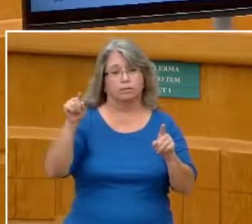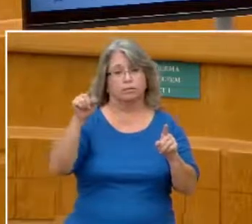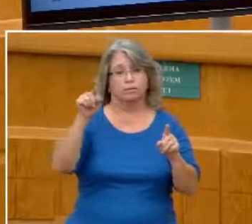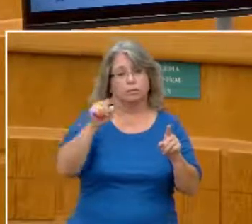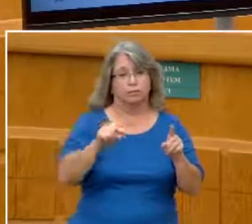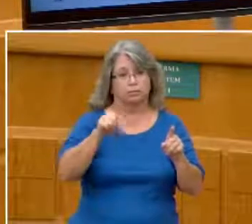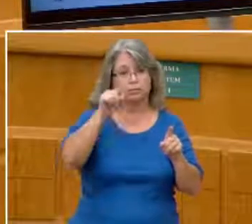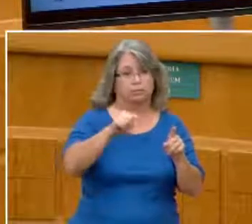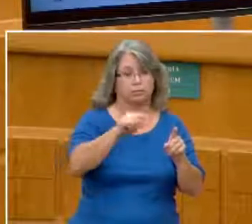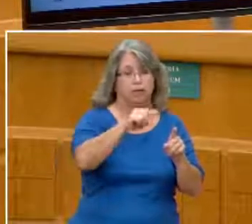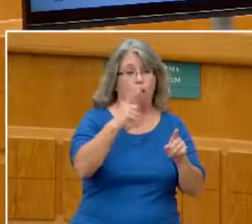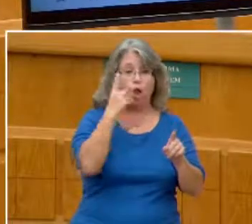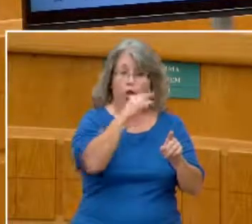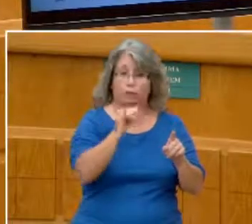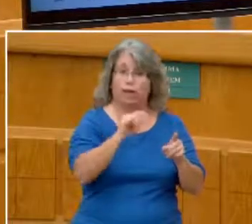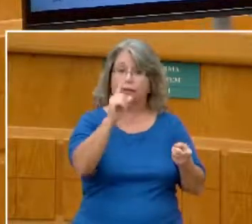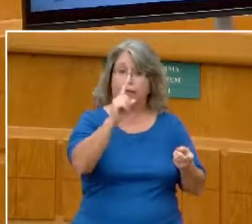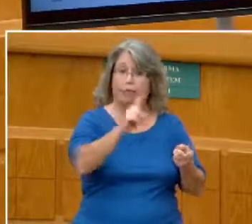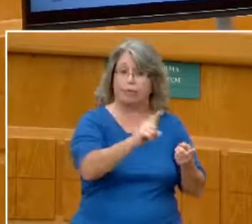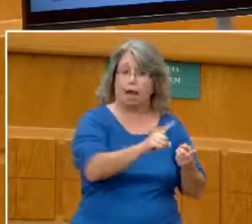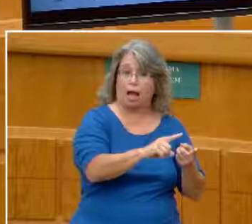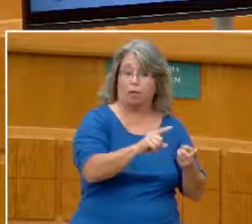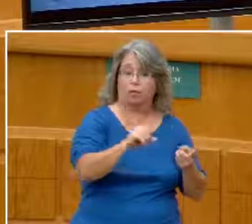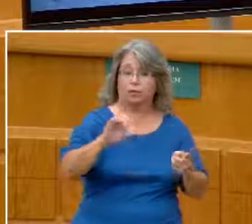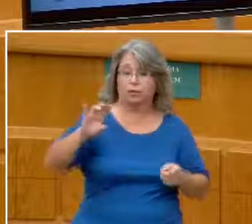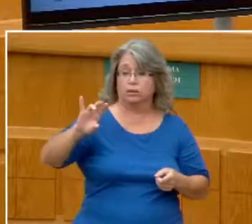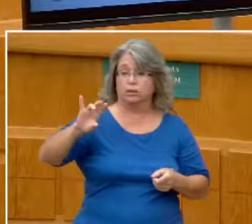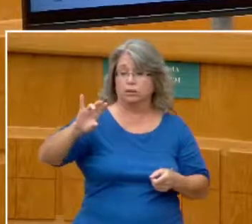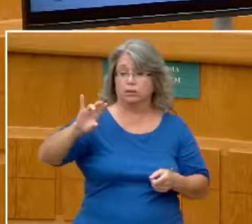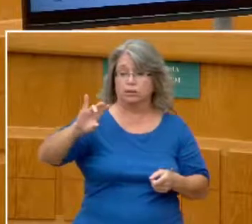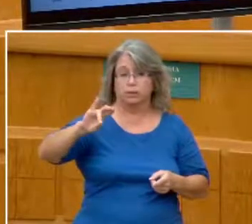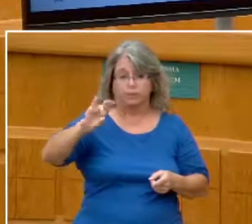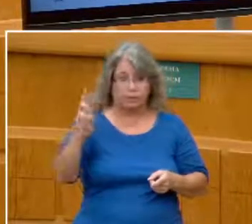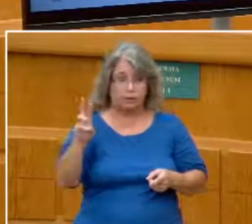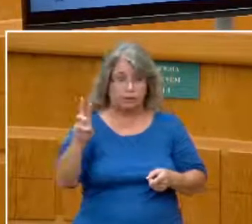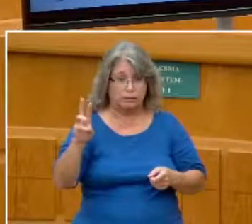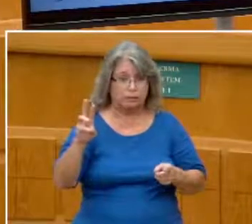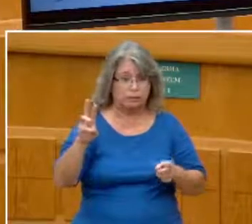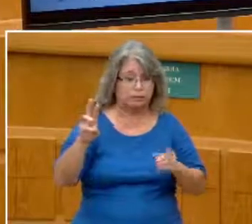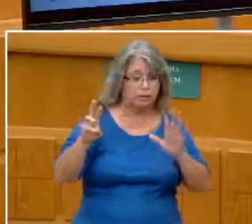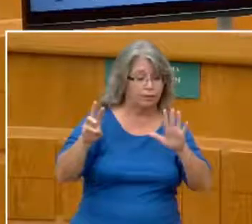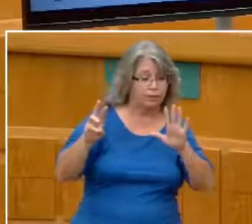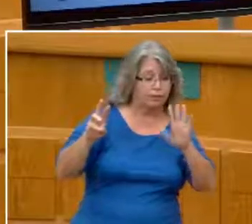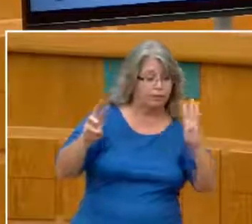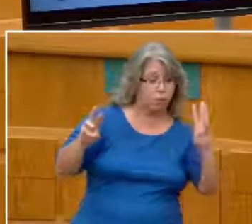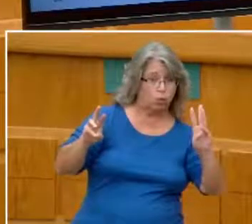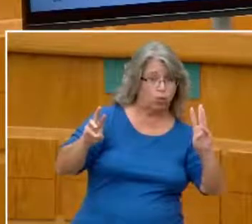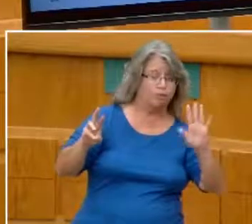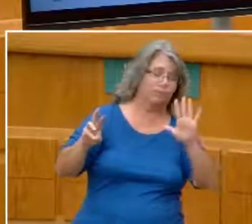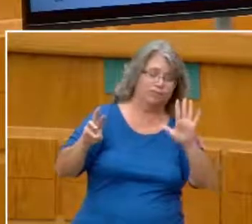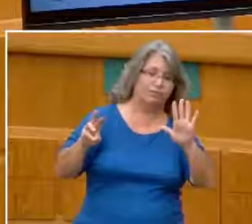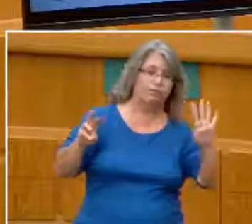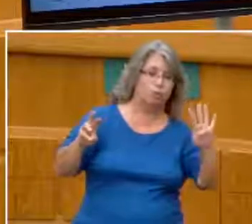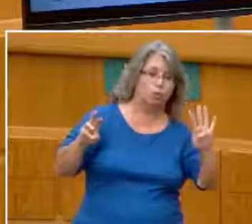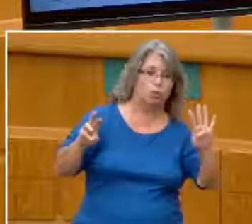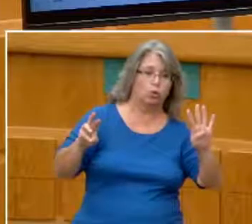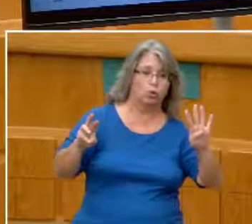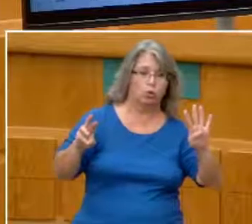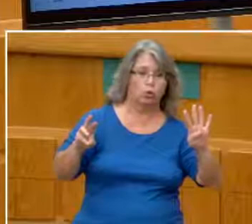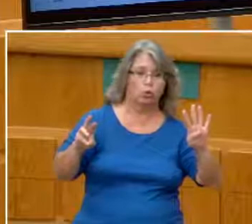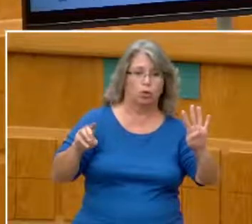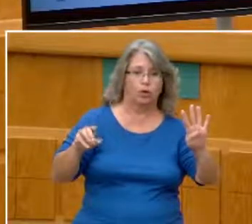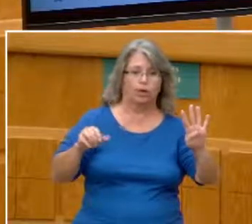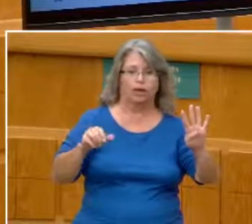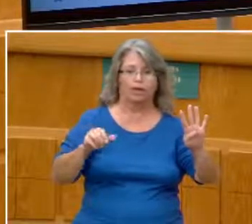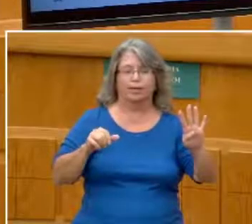coming down. So 76 on one end, 54 on the other end. Again, disregard the zeros because it was not zero.